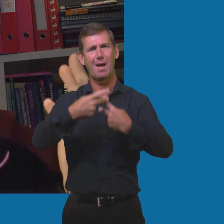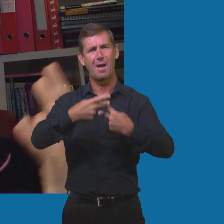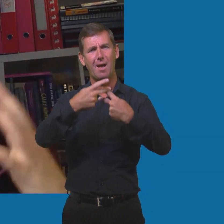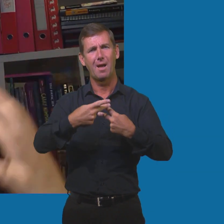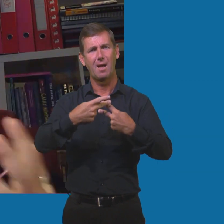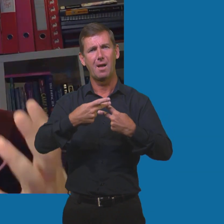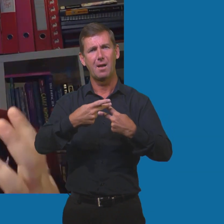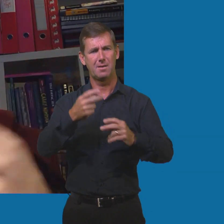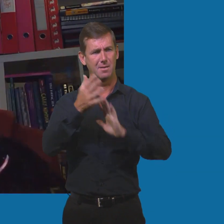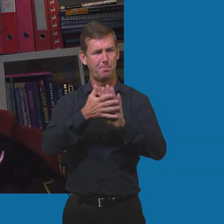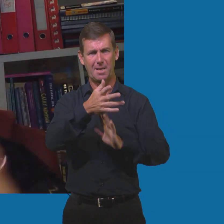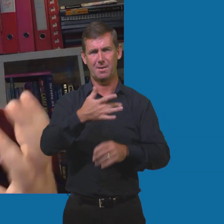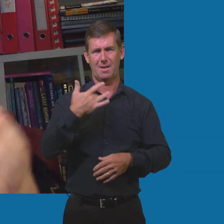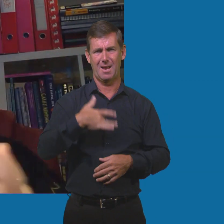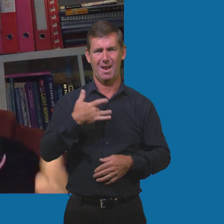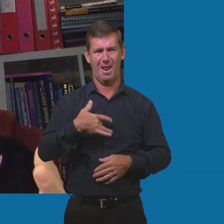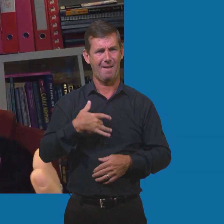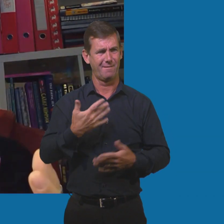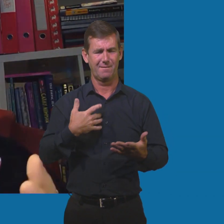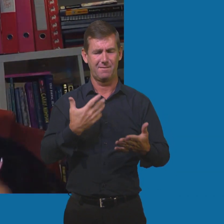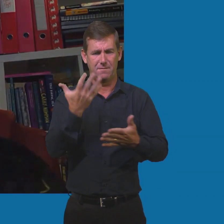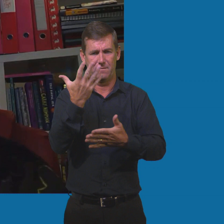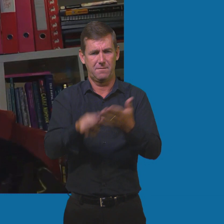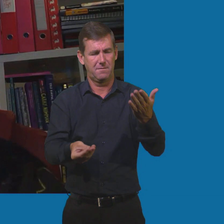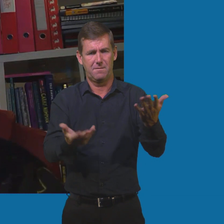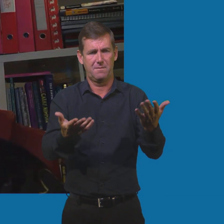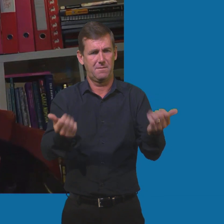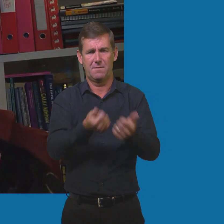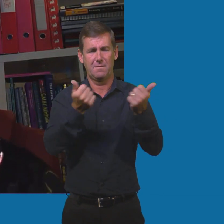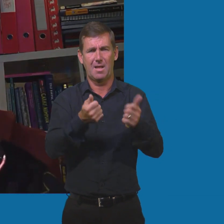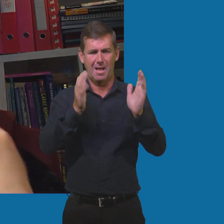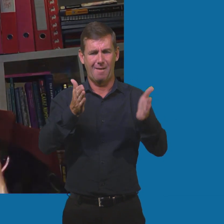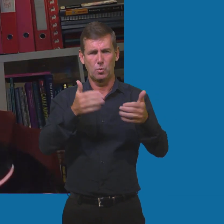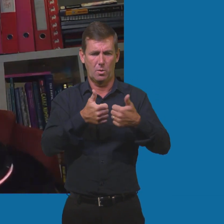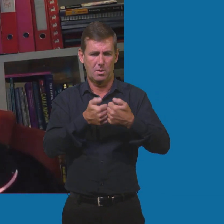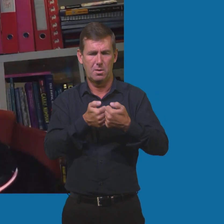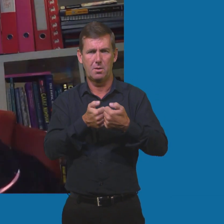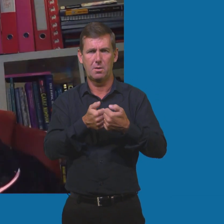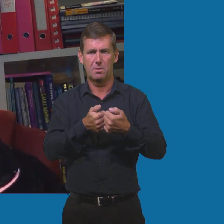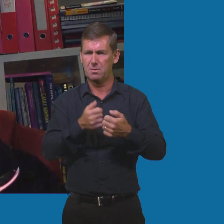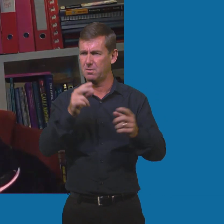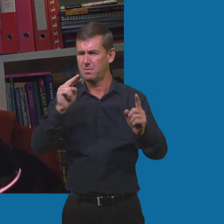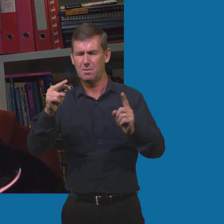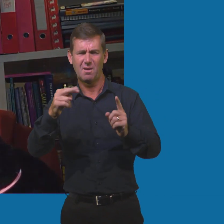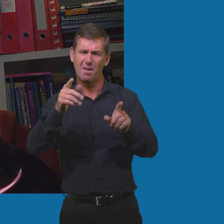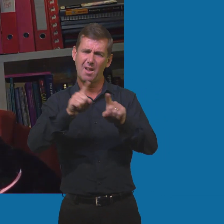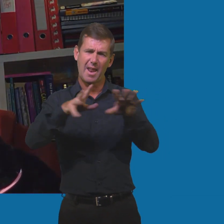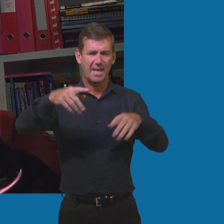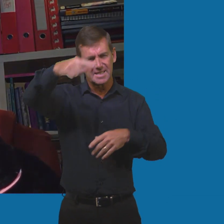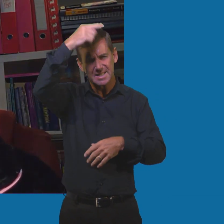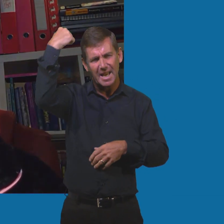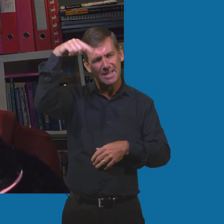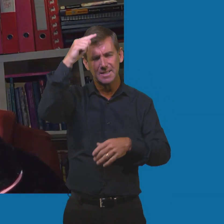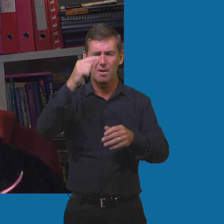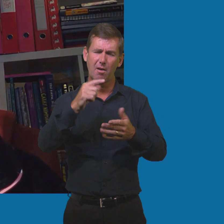lose a whole chunk of their life by having to date this disabled woman. There is a massive kind of saint narrative around anyone who chooses to